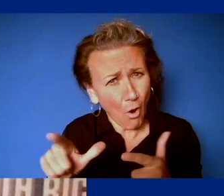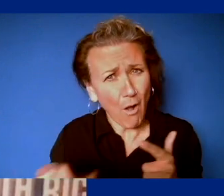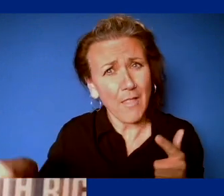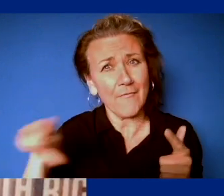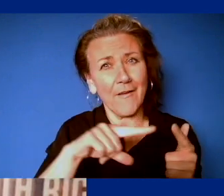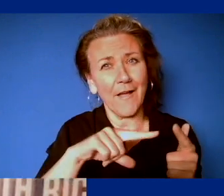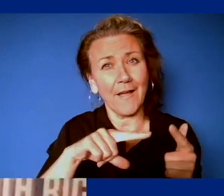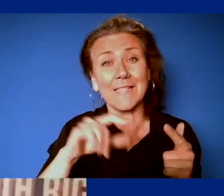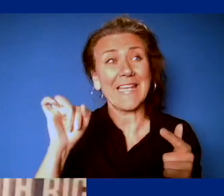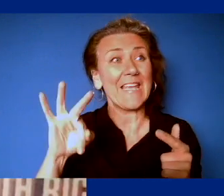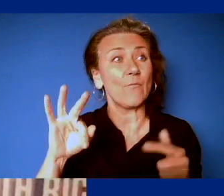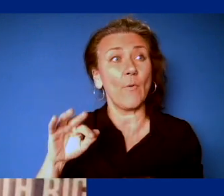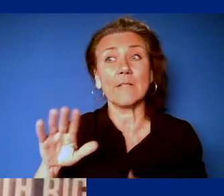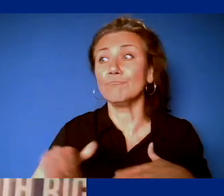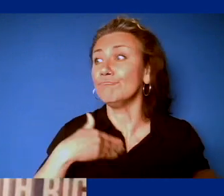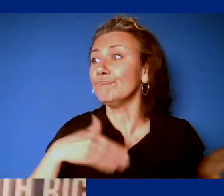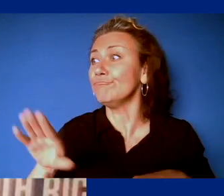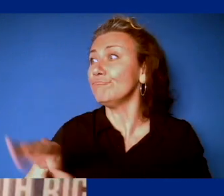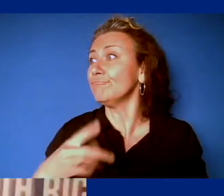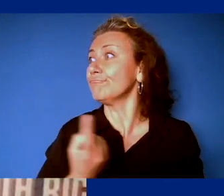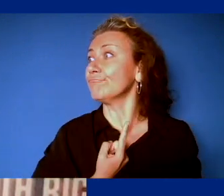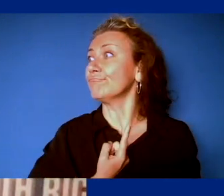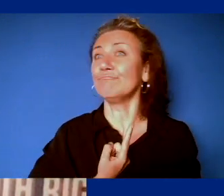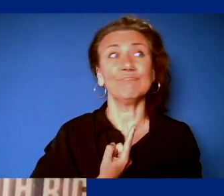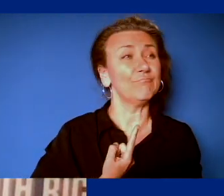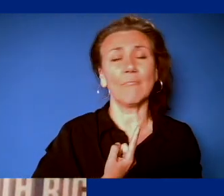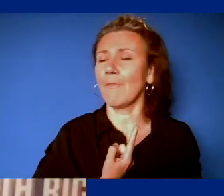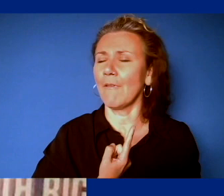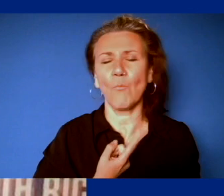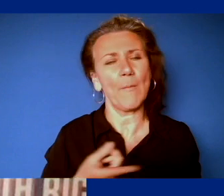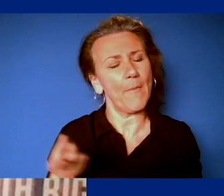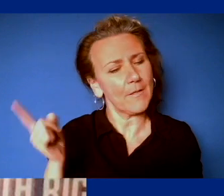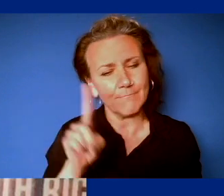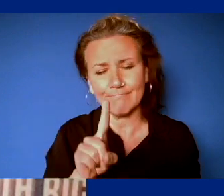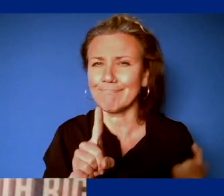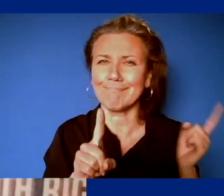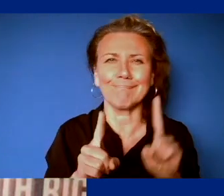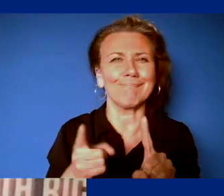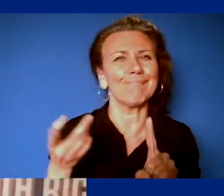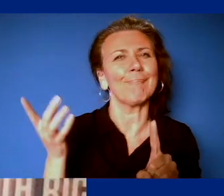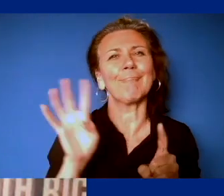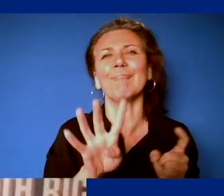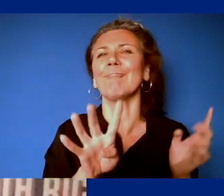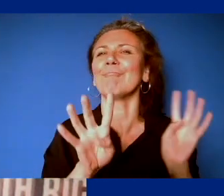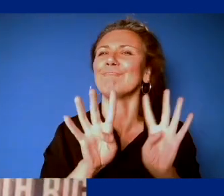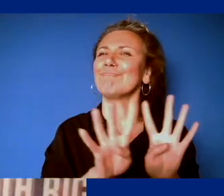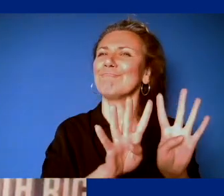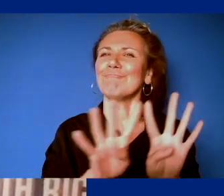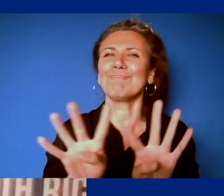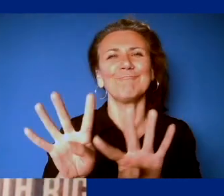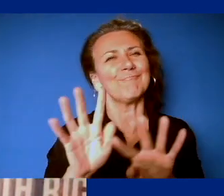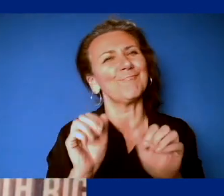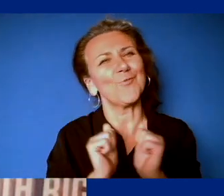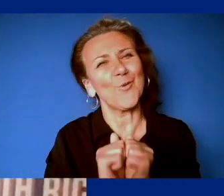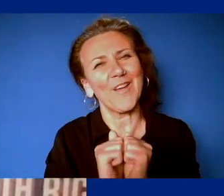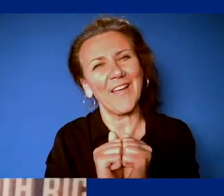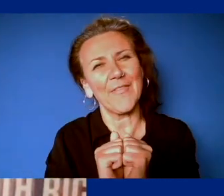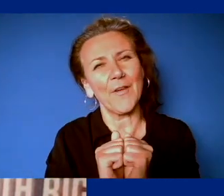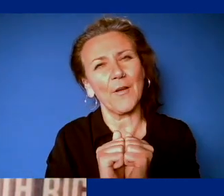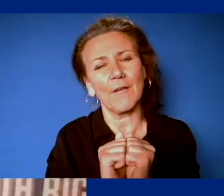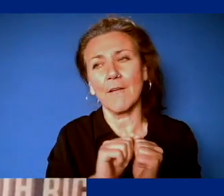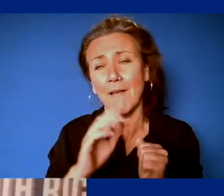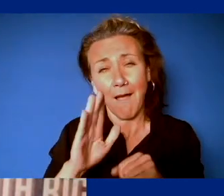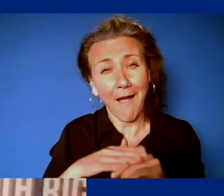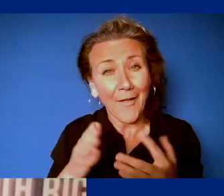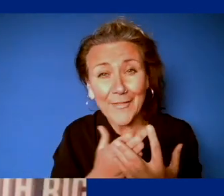us if we don't walk this road together. This walking stick is also symbolic of the fact that on